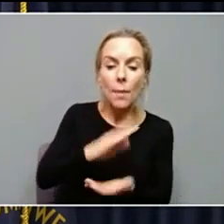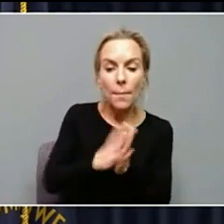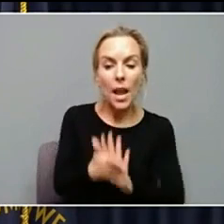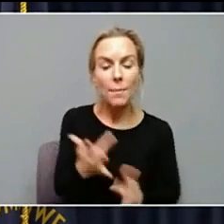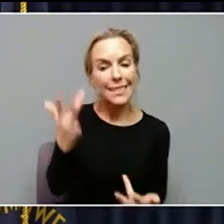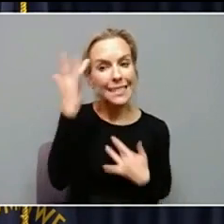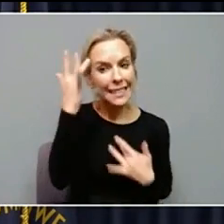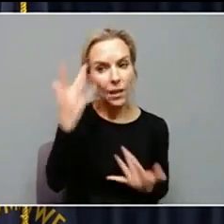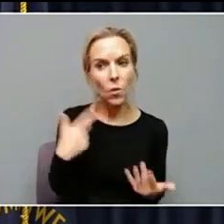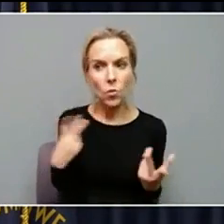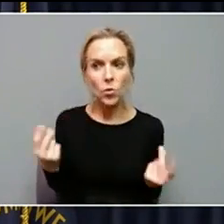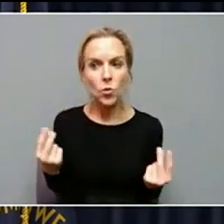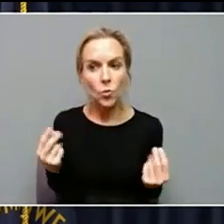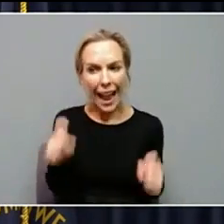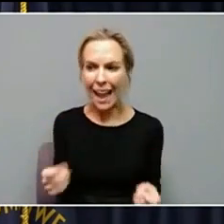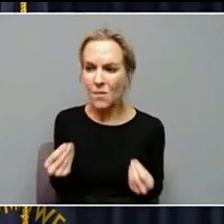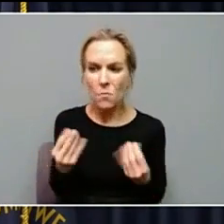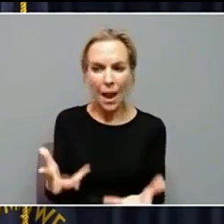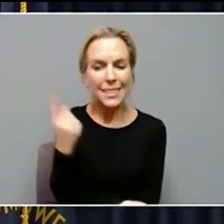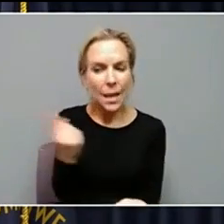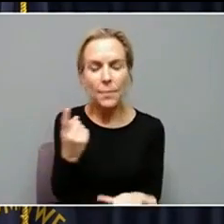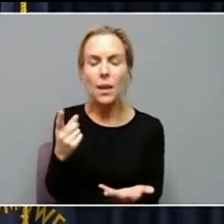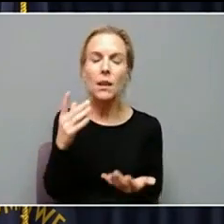my goodness, we got to provide that. Things like